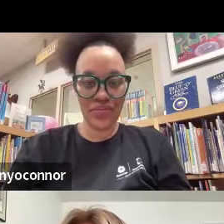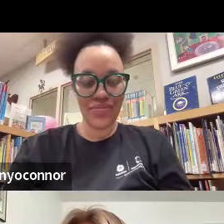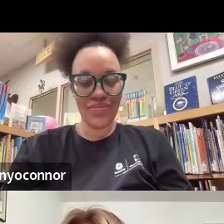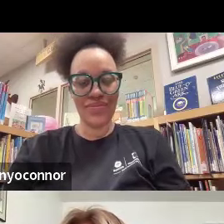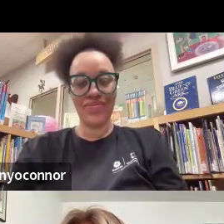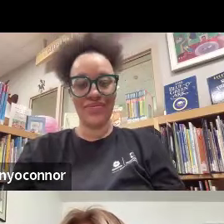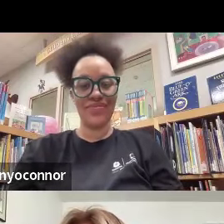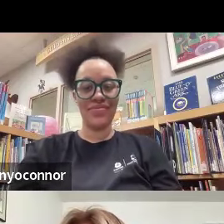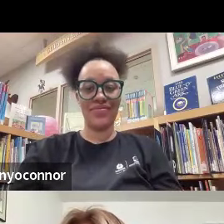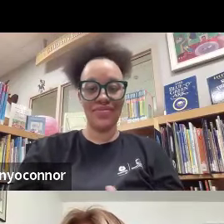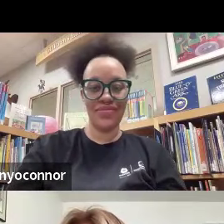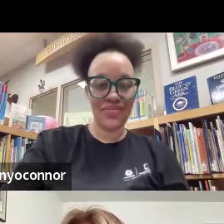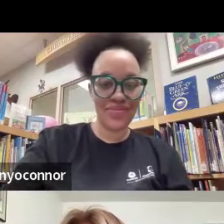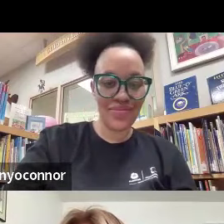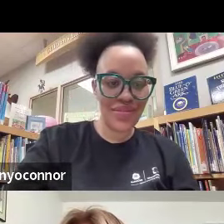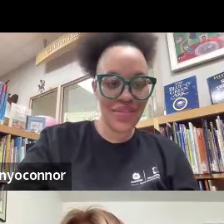Sorry, hang on.